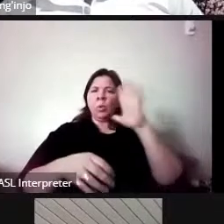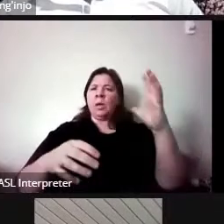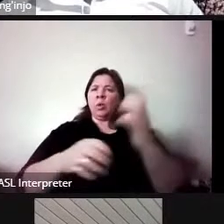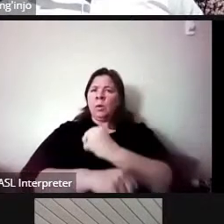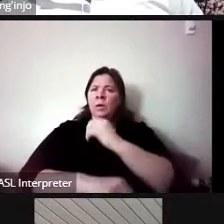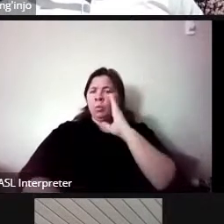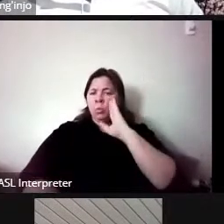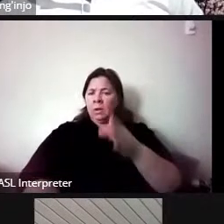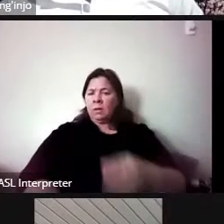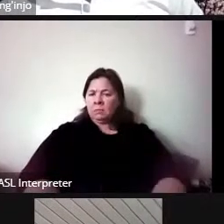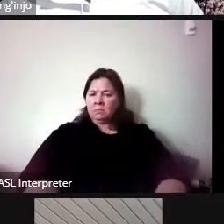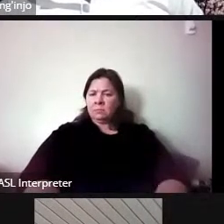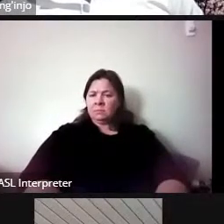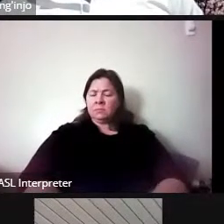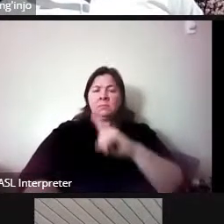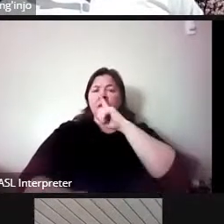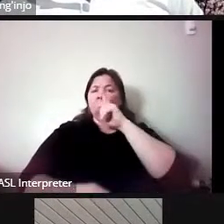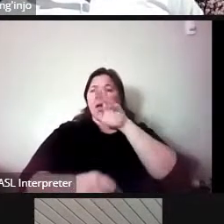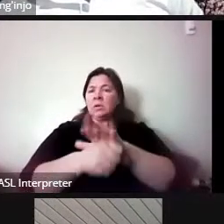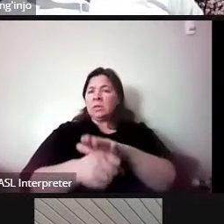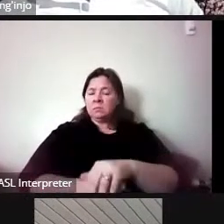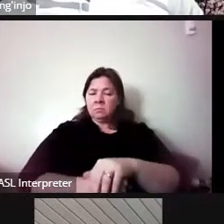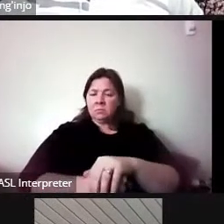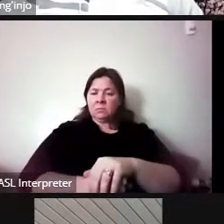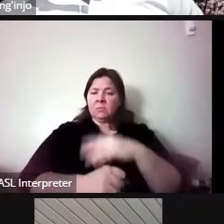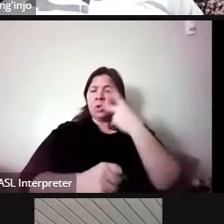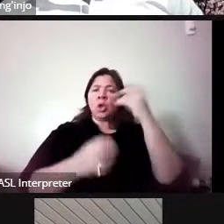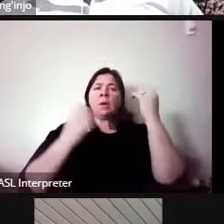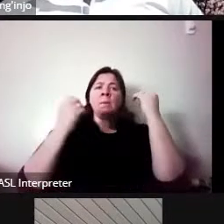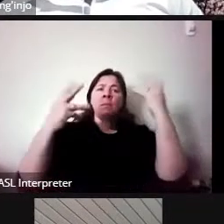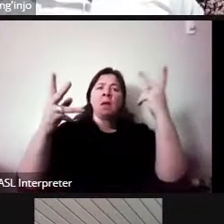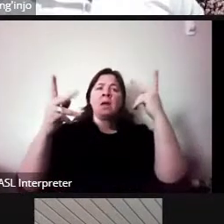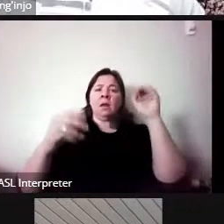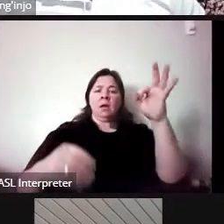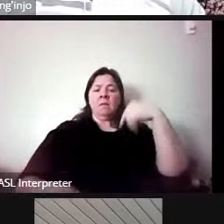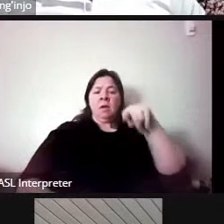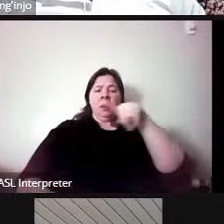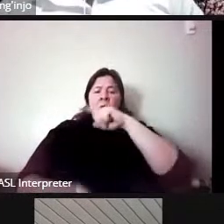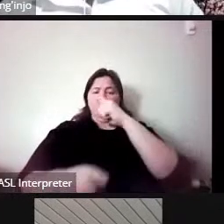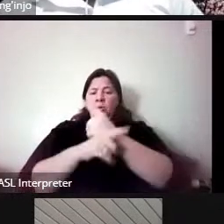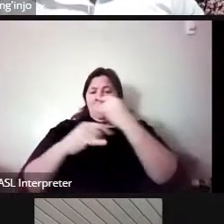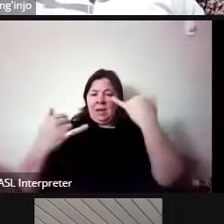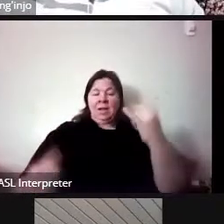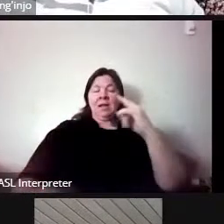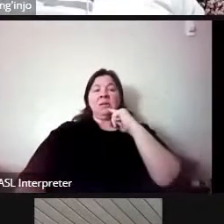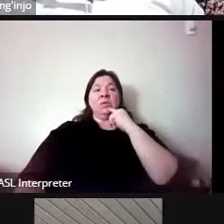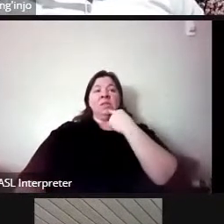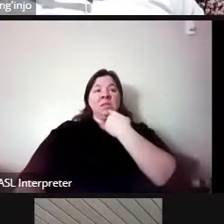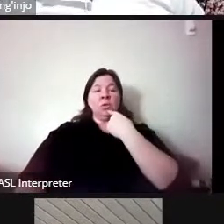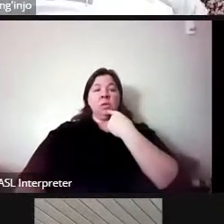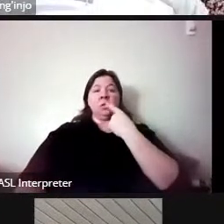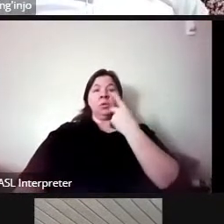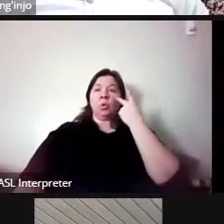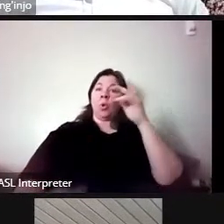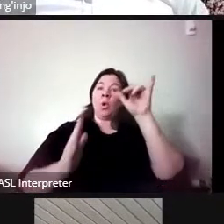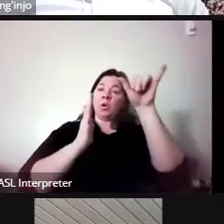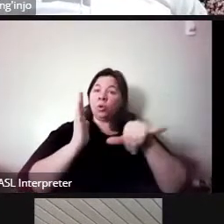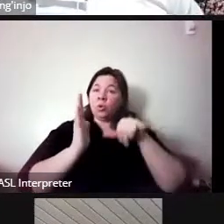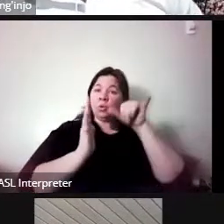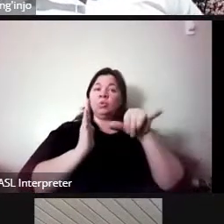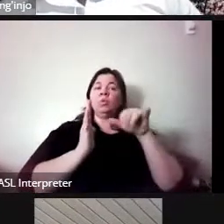win. It's a guarantee. And look at many of us right now. I mean, seriously, go on YouTube, go